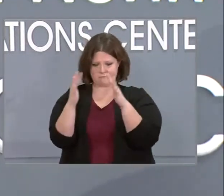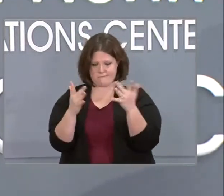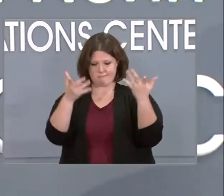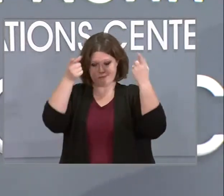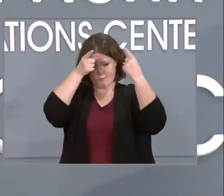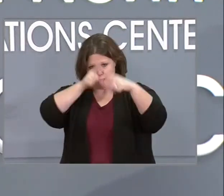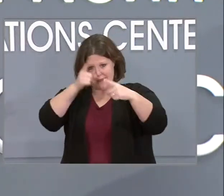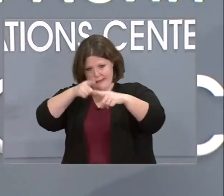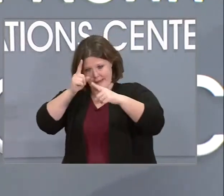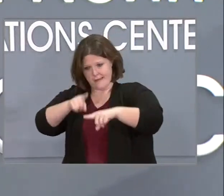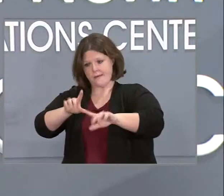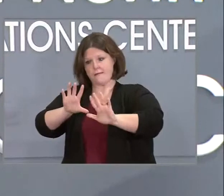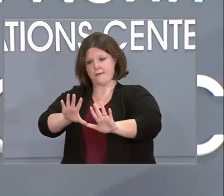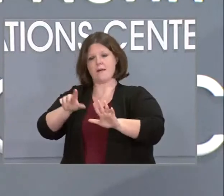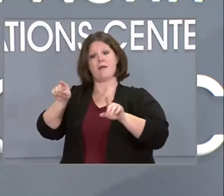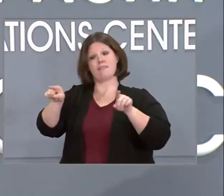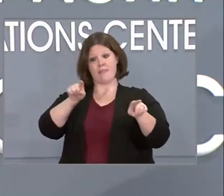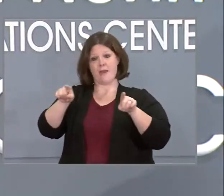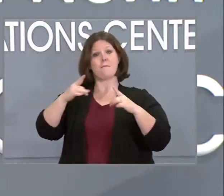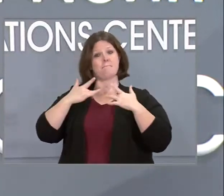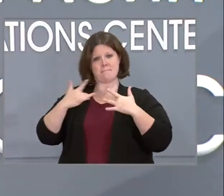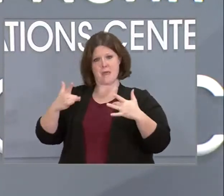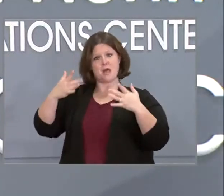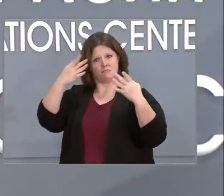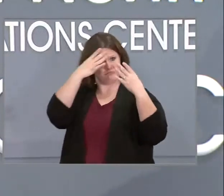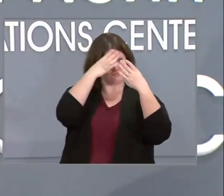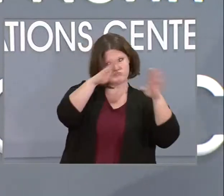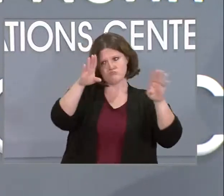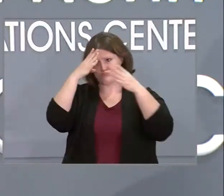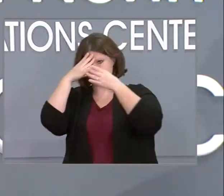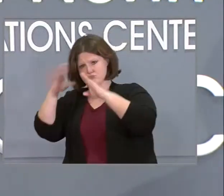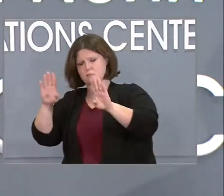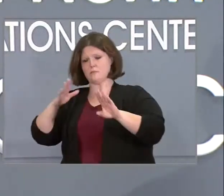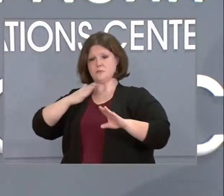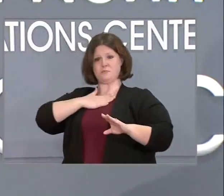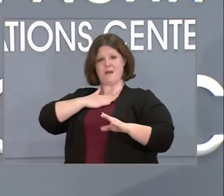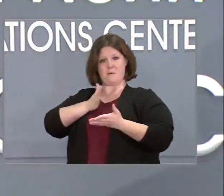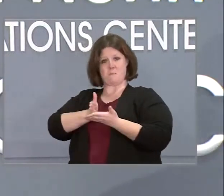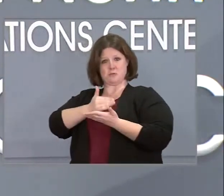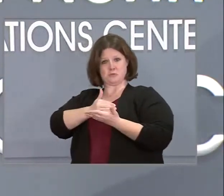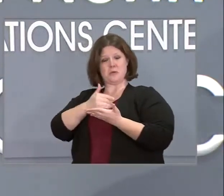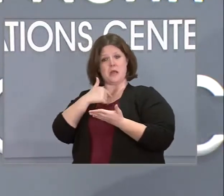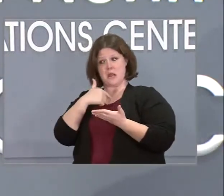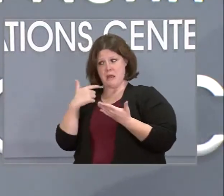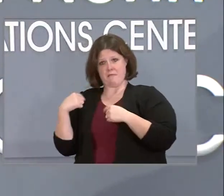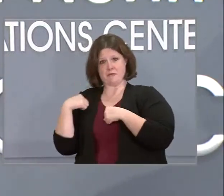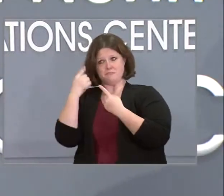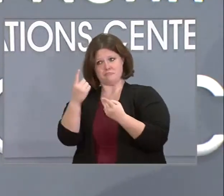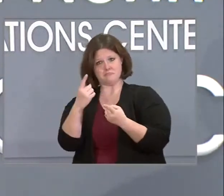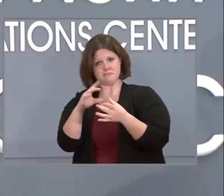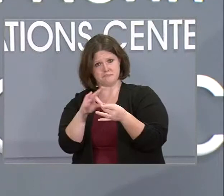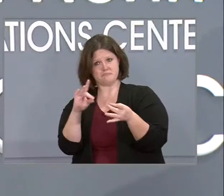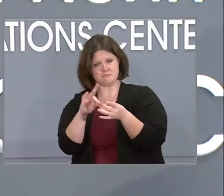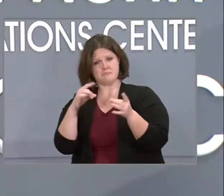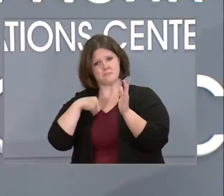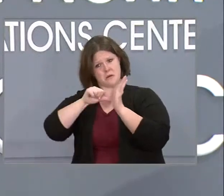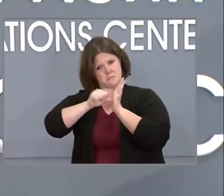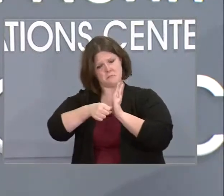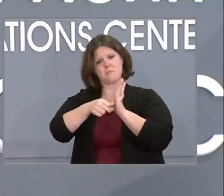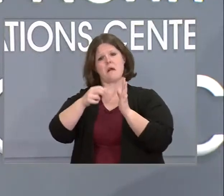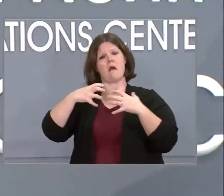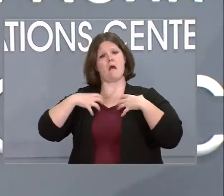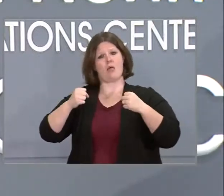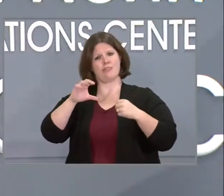pretty open as to the things that I'm interested in, and I've continued to say it every day. I want more people with health care. I